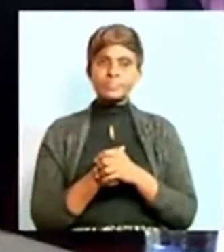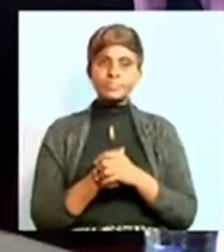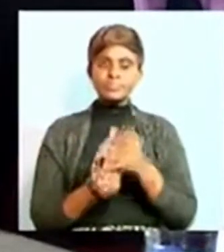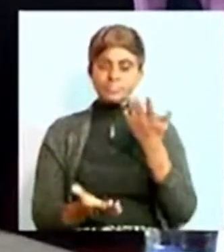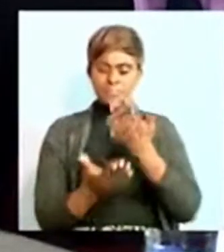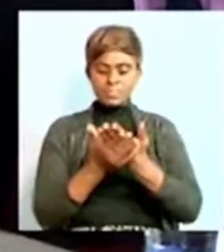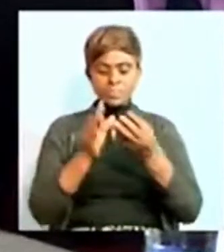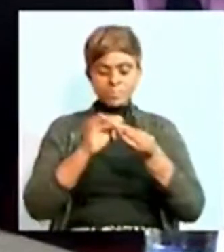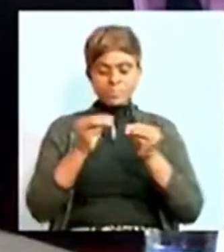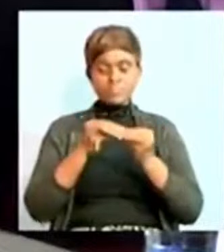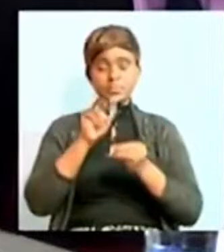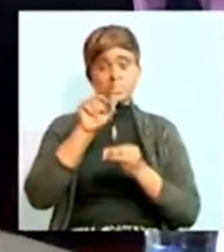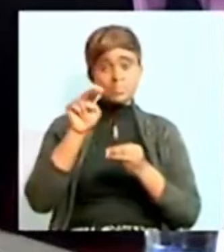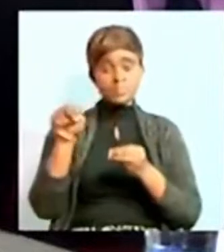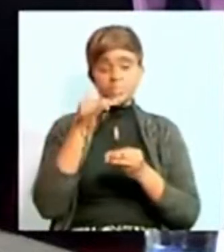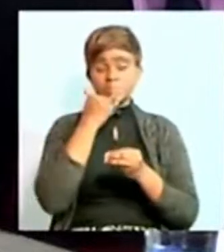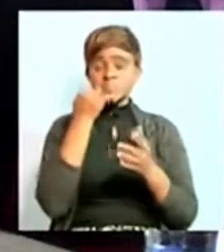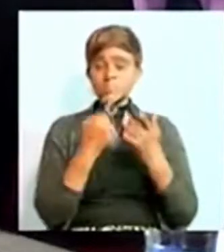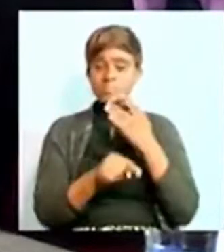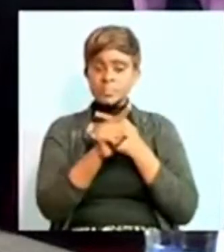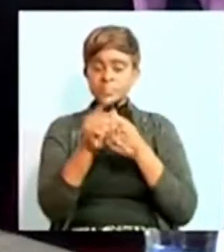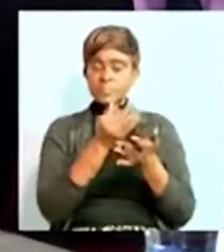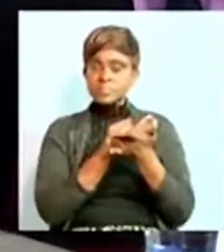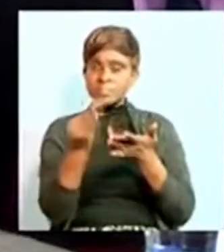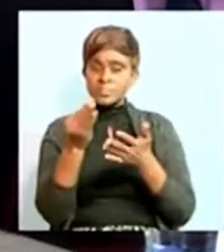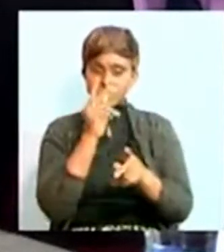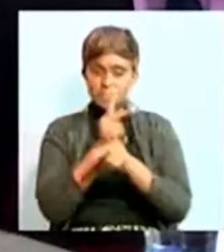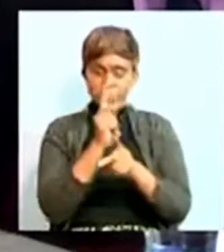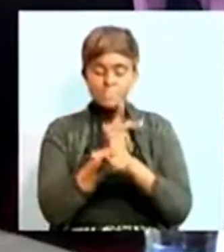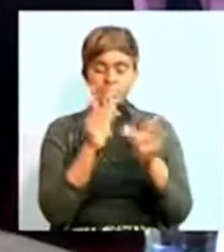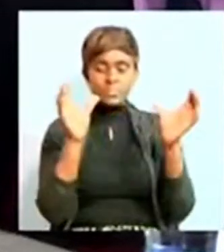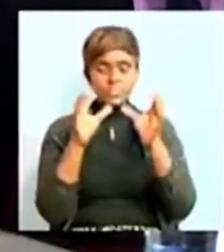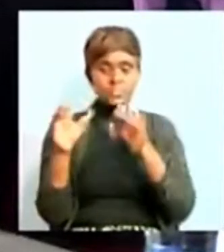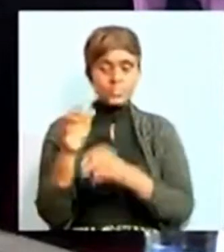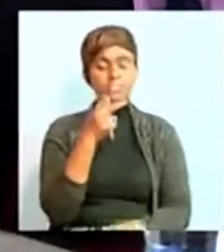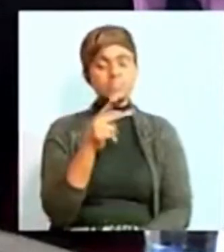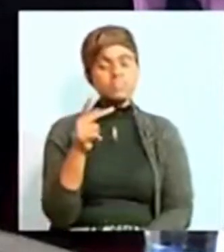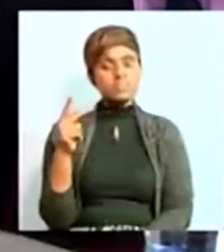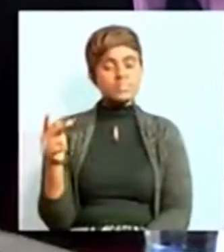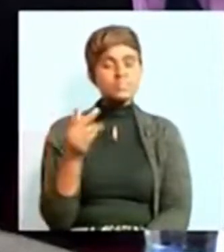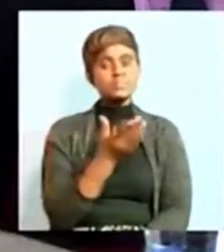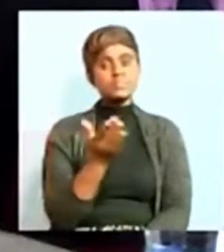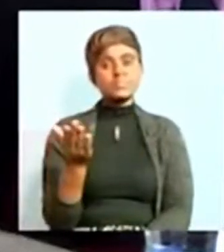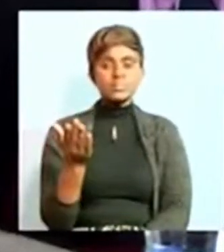Appendix 22, cause of query is failure to maintain council properties.